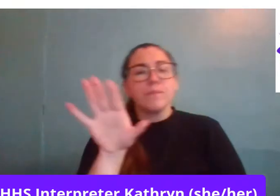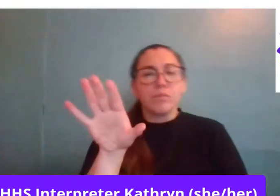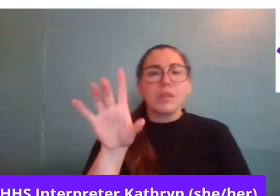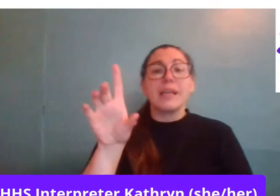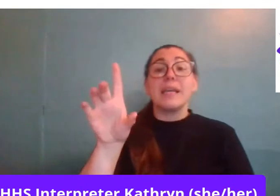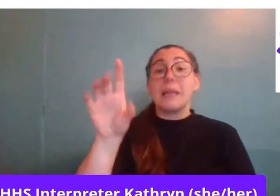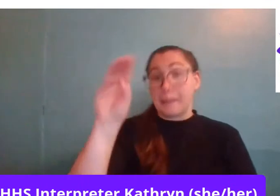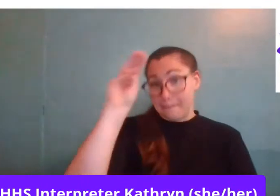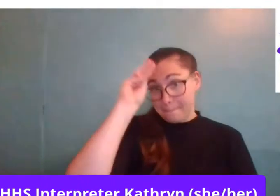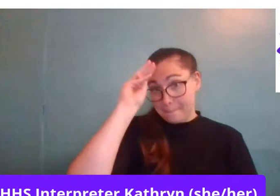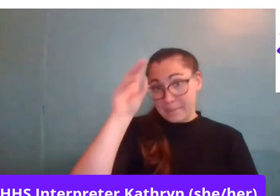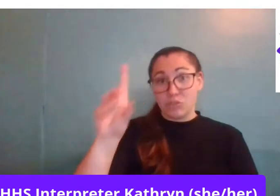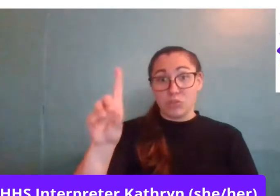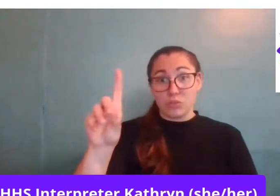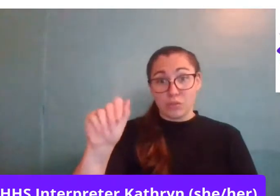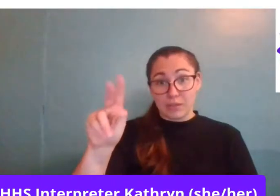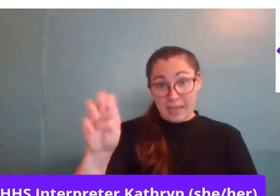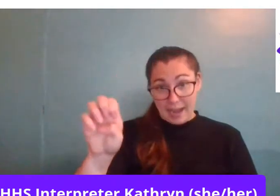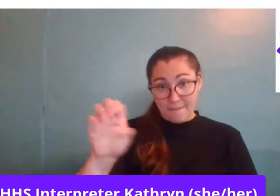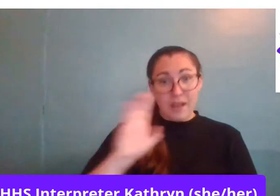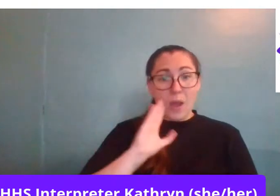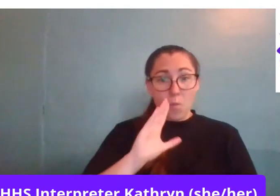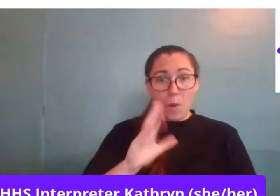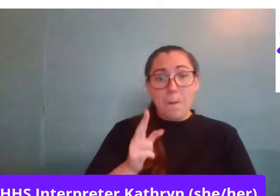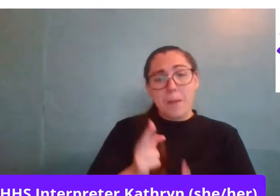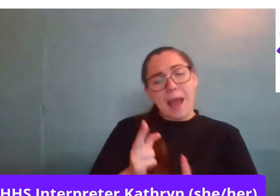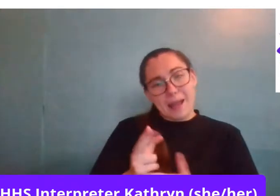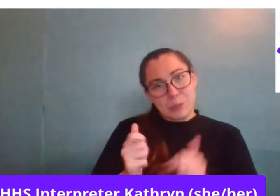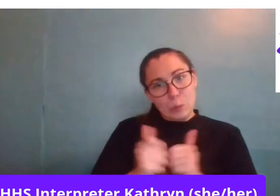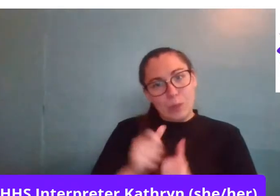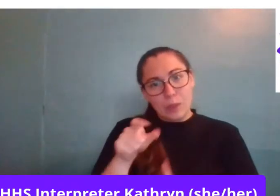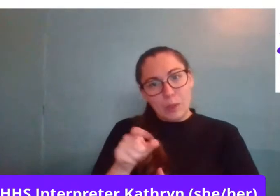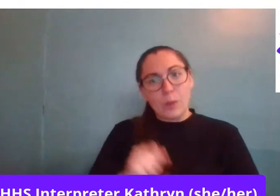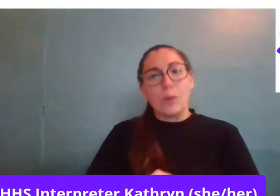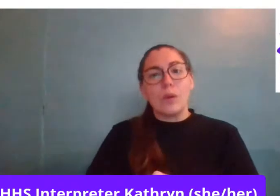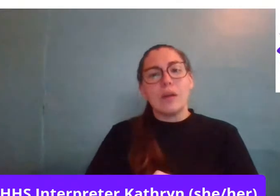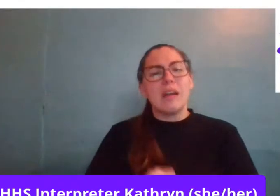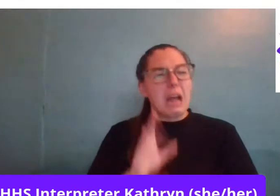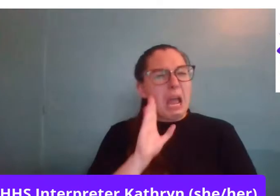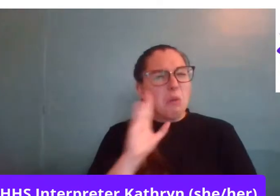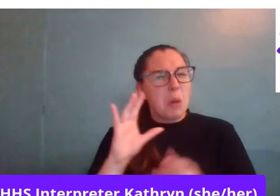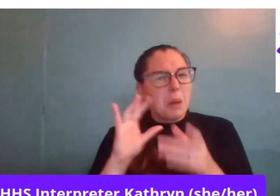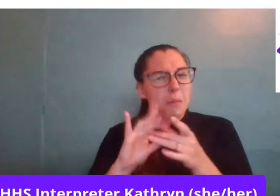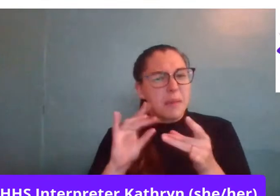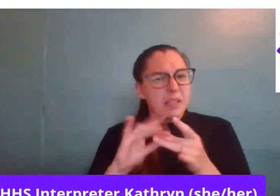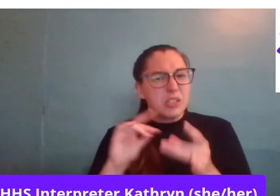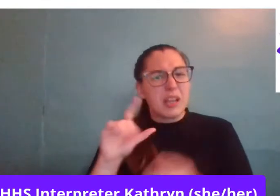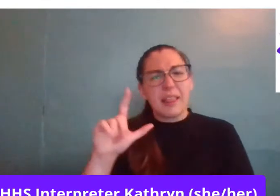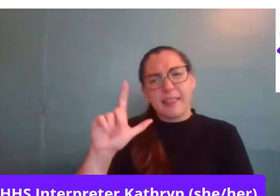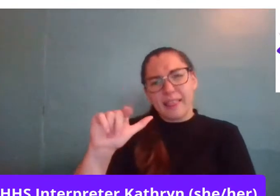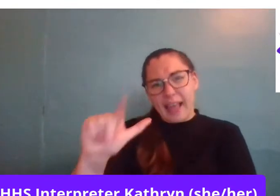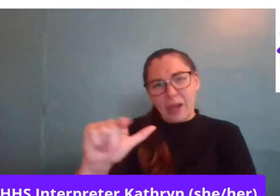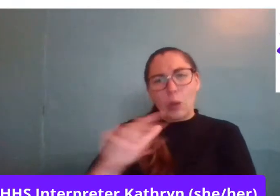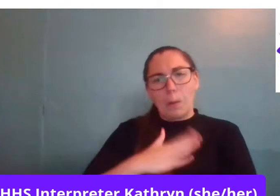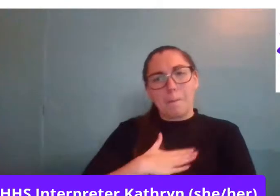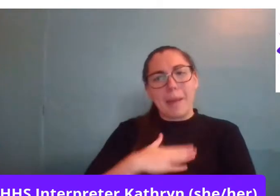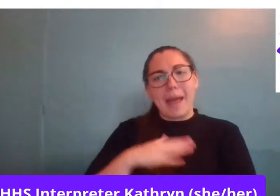with you on this broadcast, and I'm sure I will mention it later in my documentary tonight.